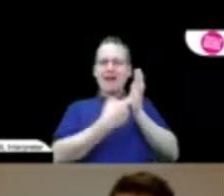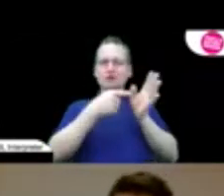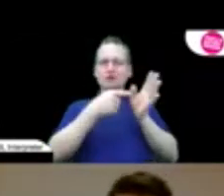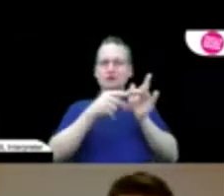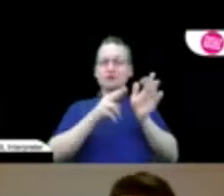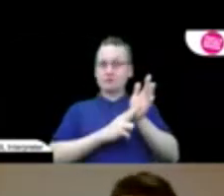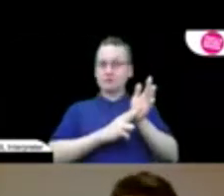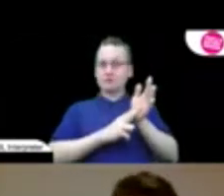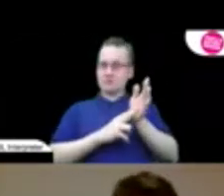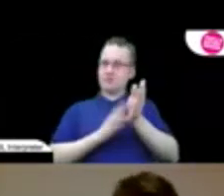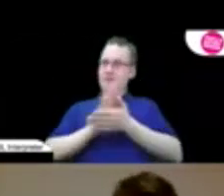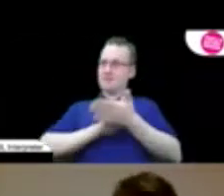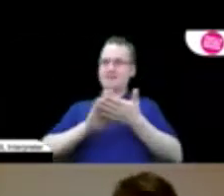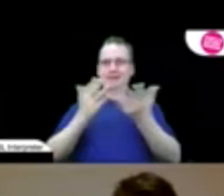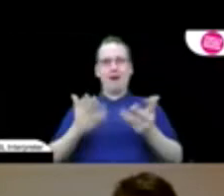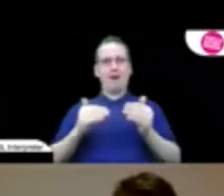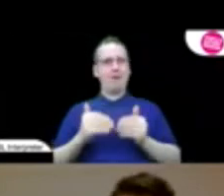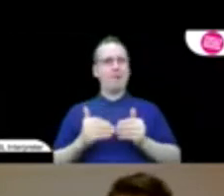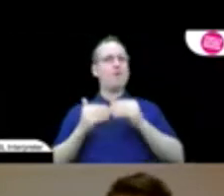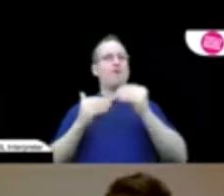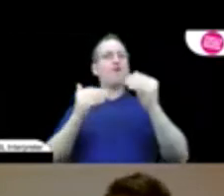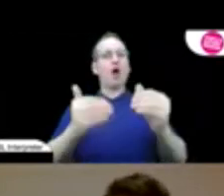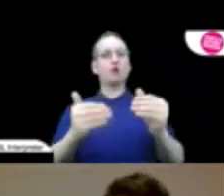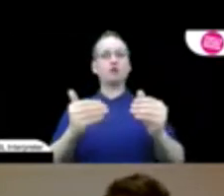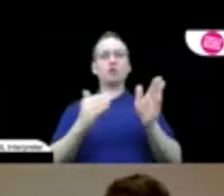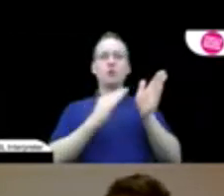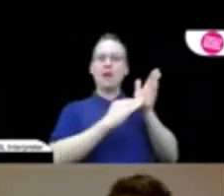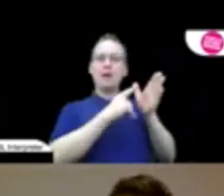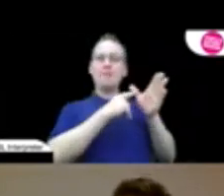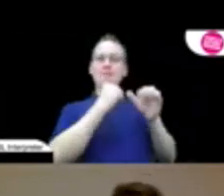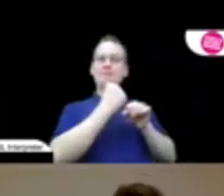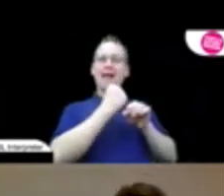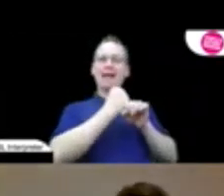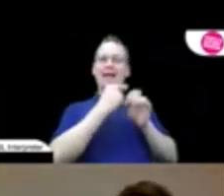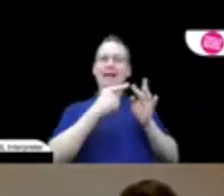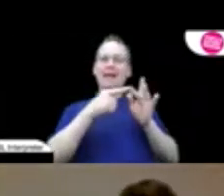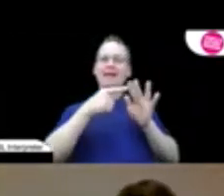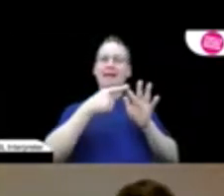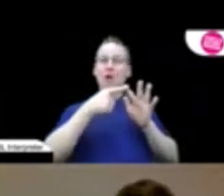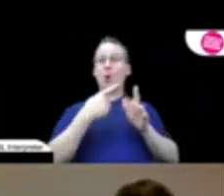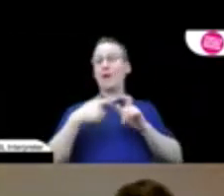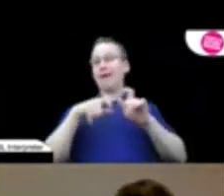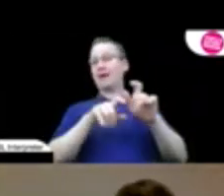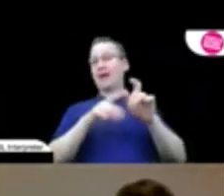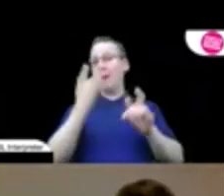Maggie, who will continue our virtual tour.